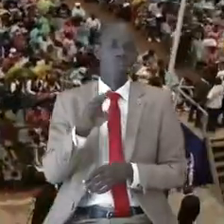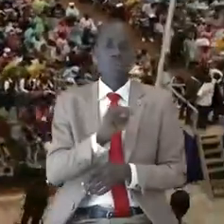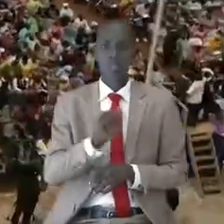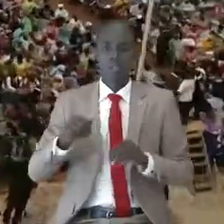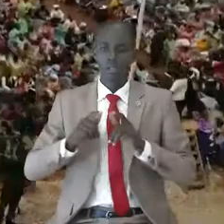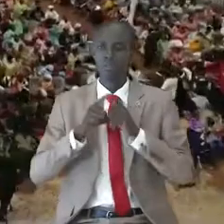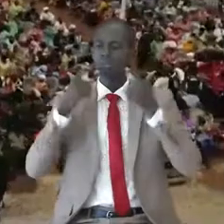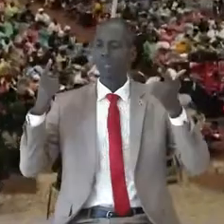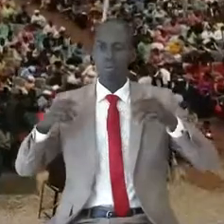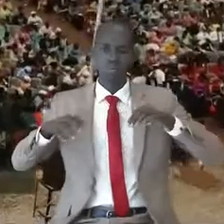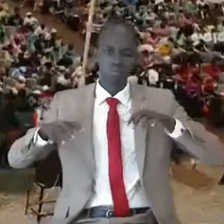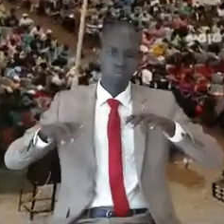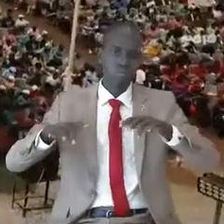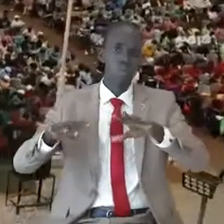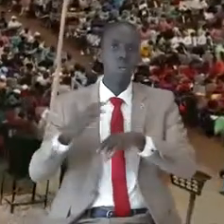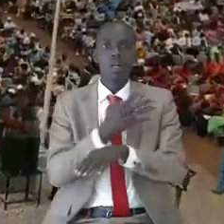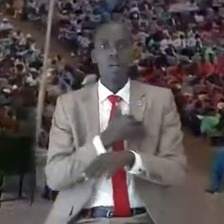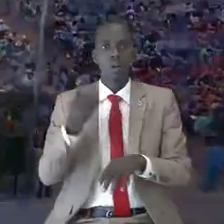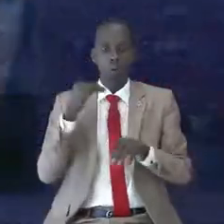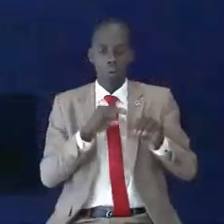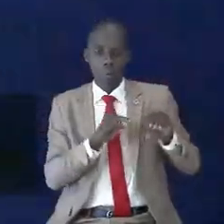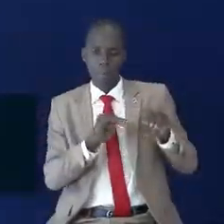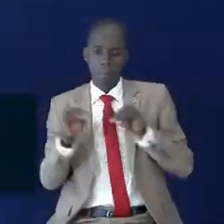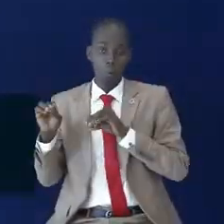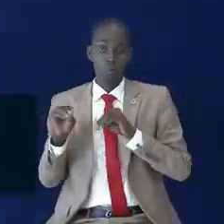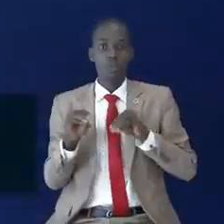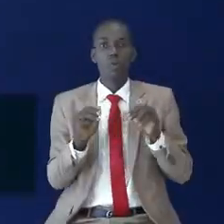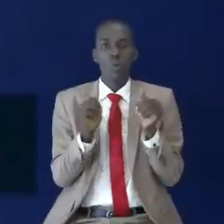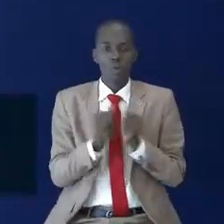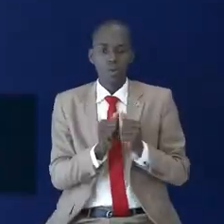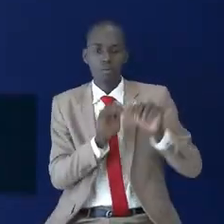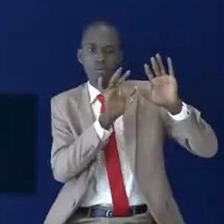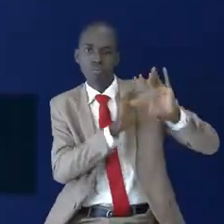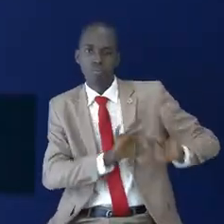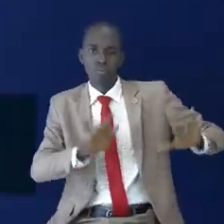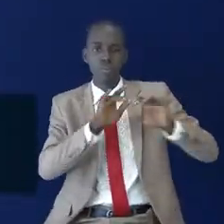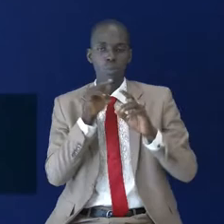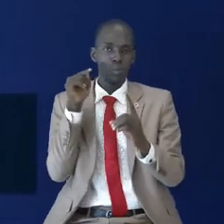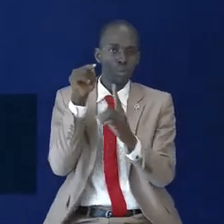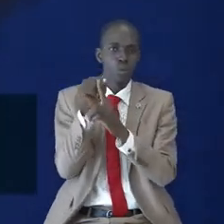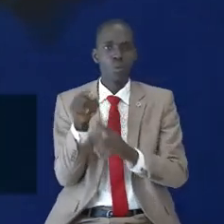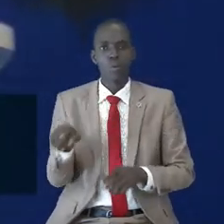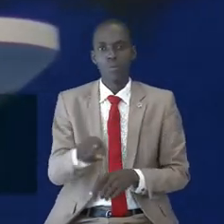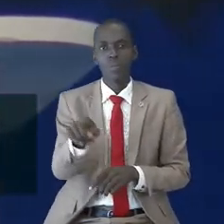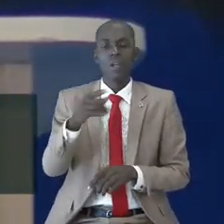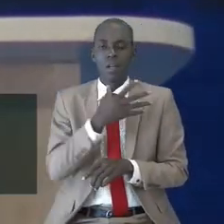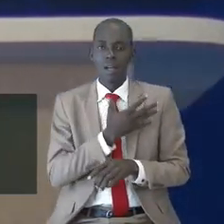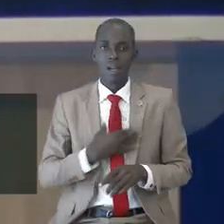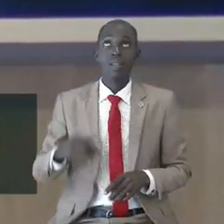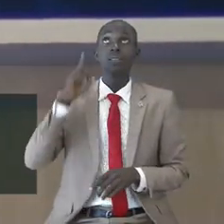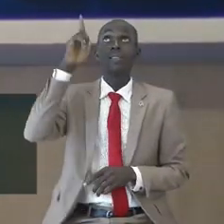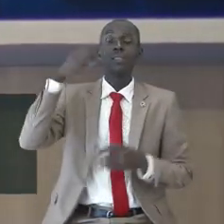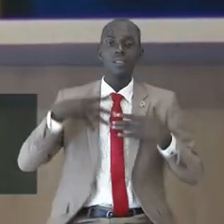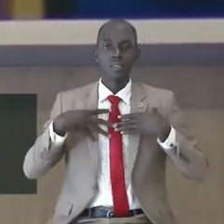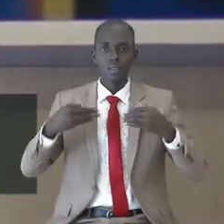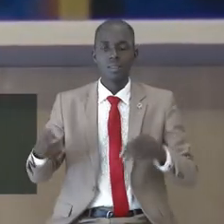great multitude, and he was moved with compassion toward them, and he healed